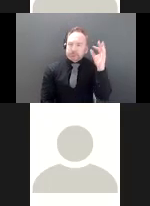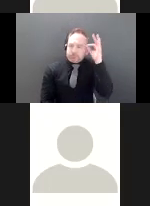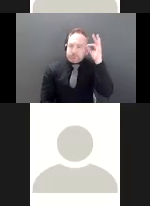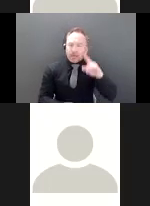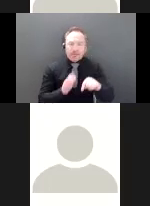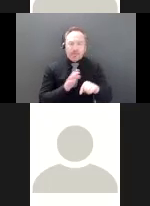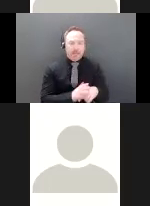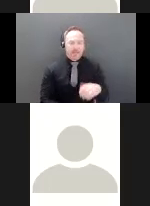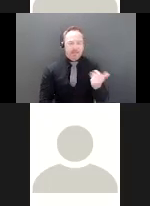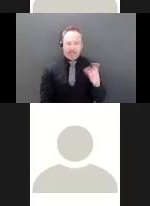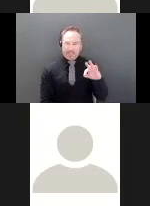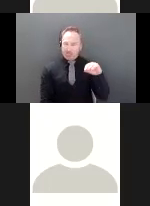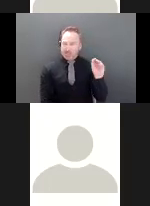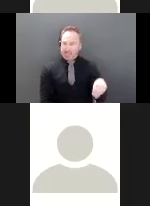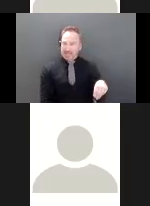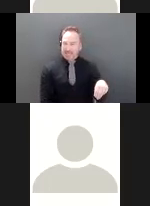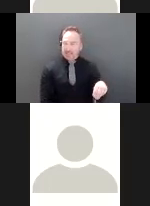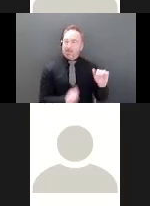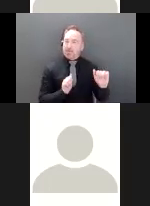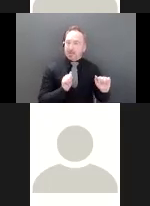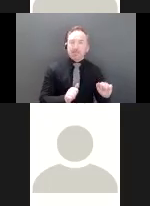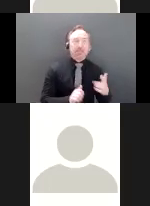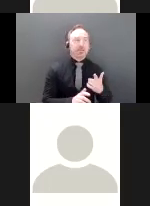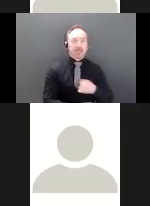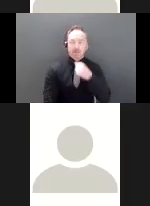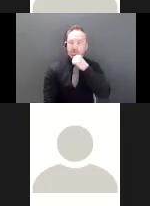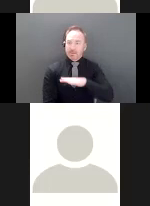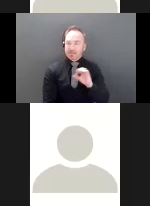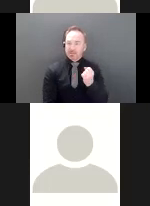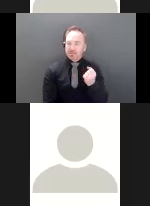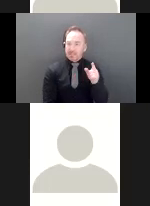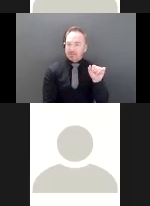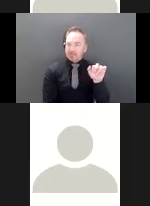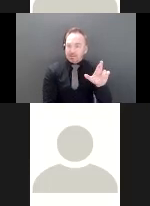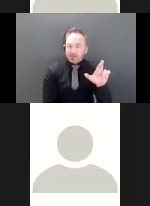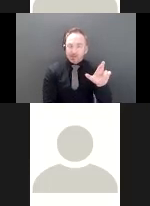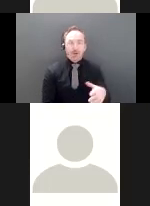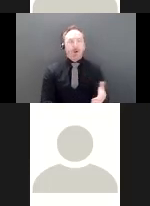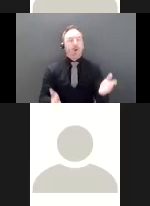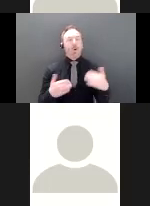19% identifying women's shelters as an avenue for help, and elder abuse organizations and hotlines only 5%.